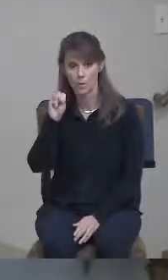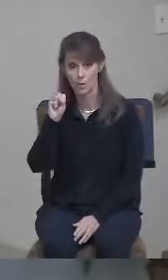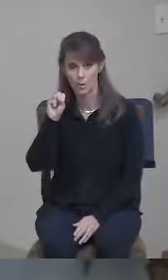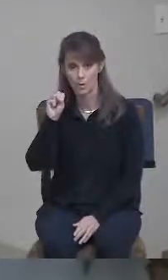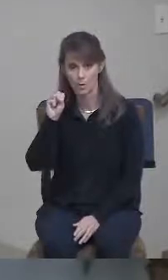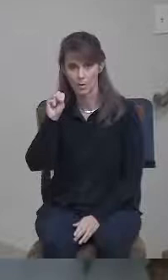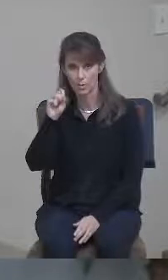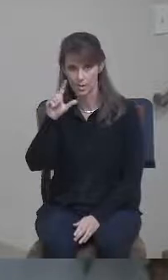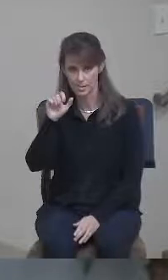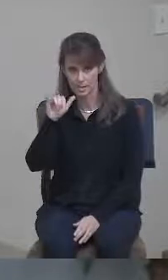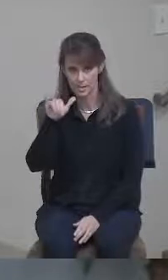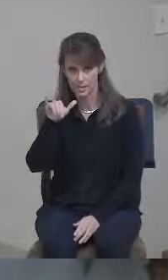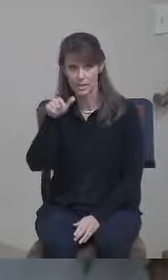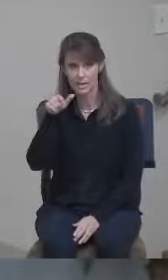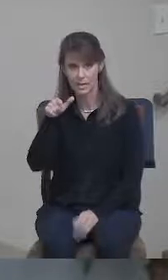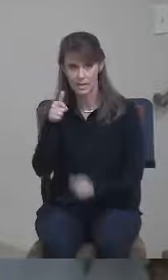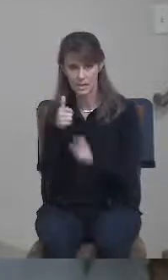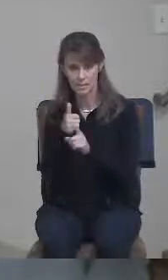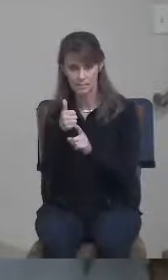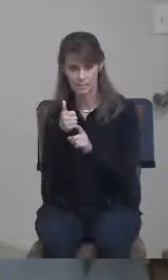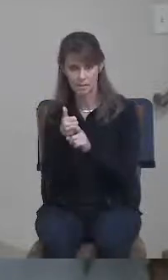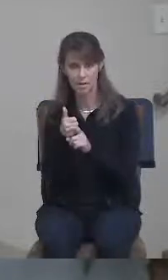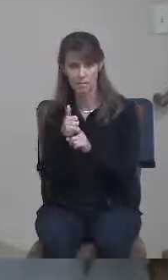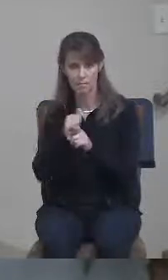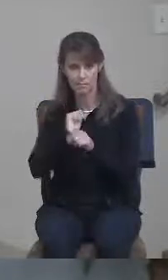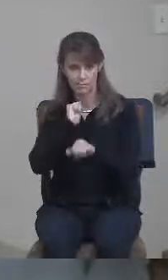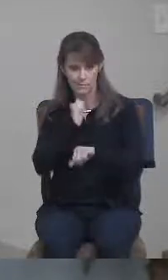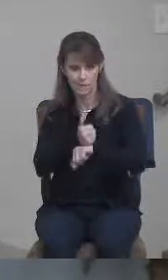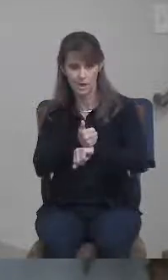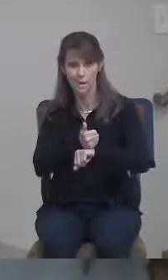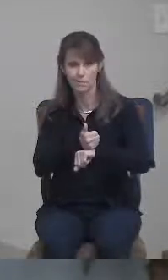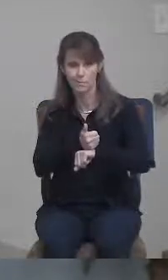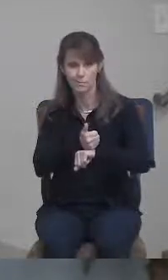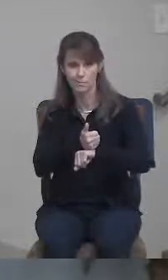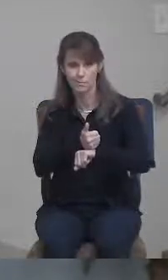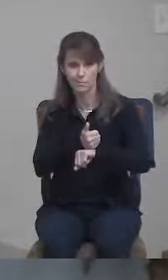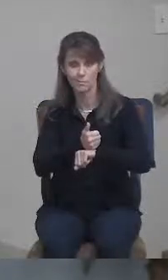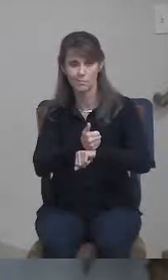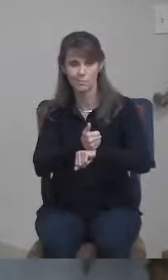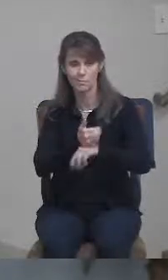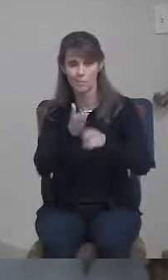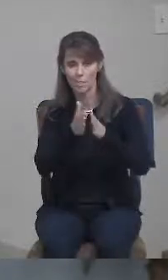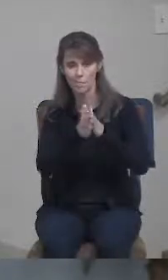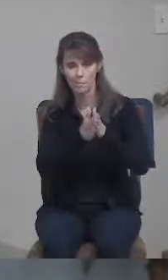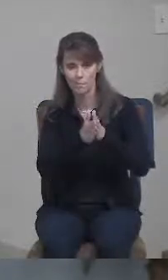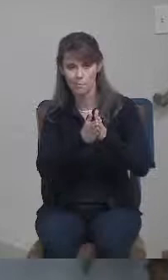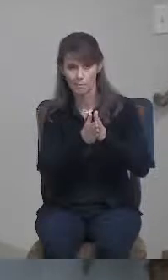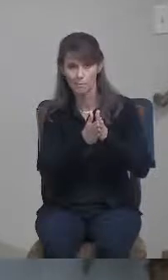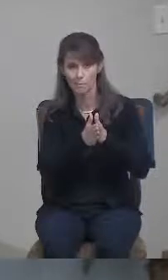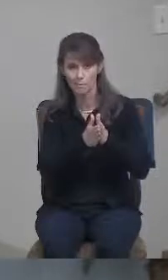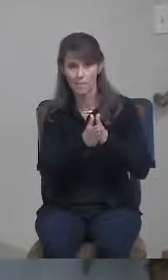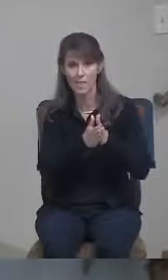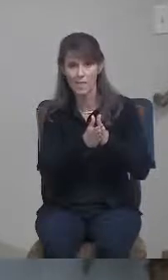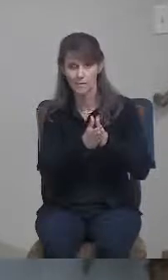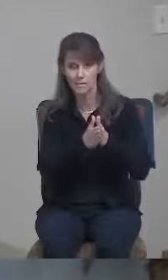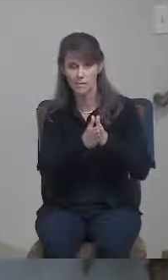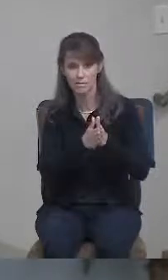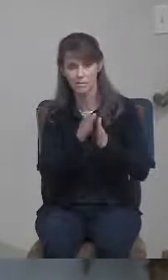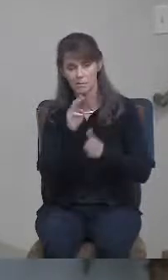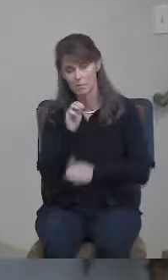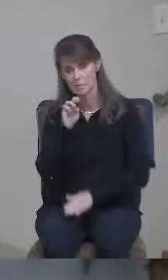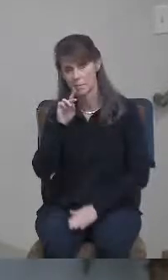the founder of the Methodist Church, even though he was an Anglican, because of the things he did. And the